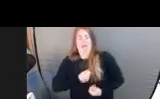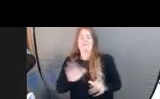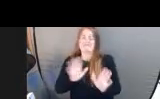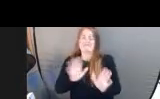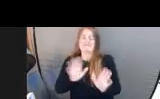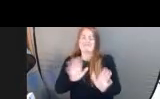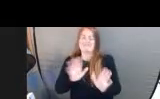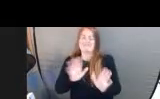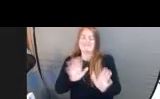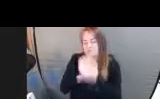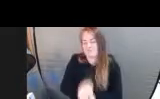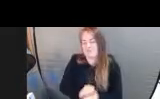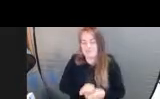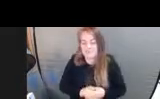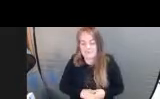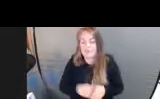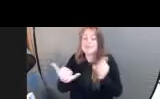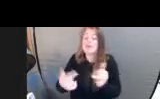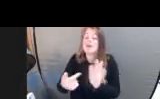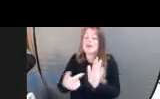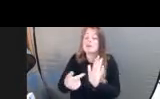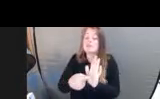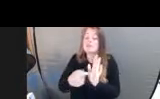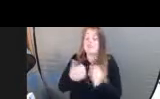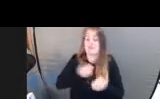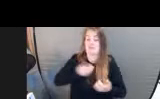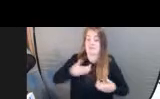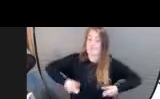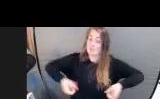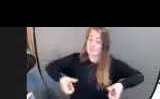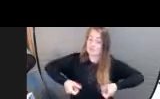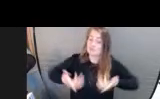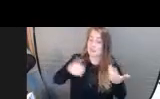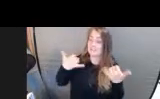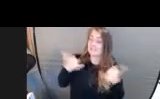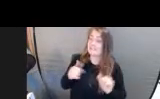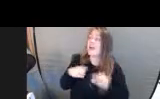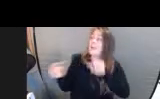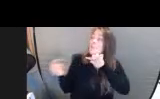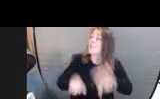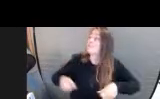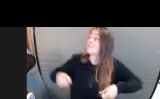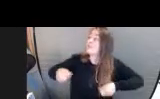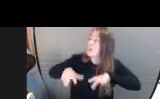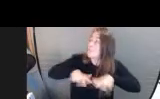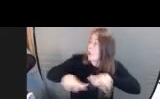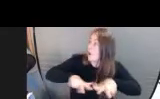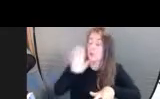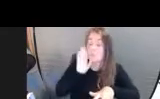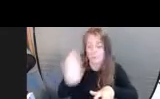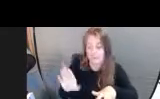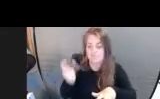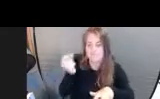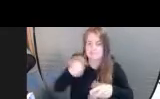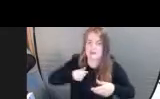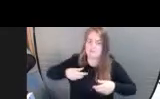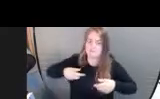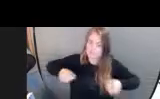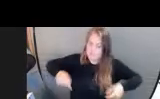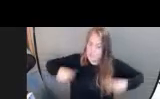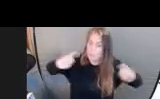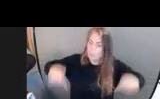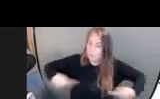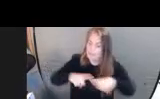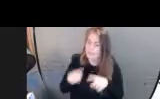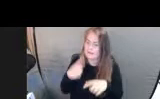right? Now, if someone uses a wheelchair like myself, I might still say I'm going for a walk, even though I might be rolling along. I